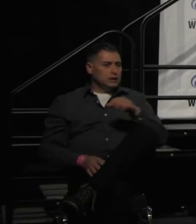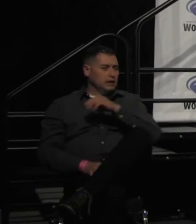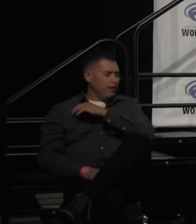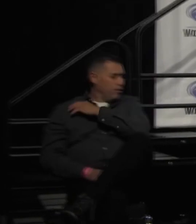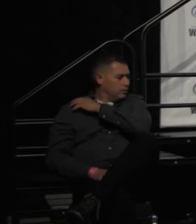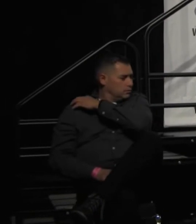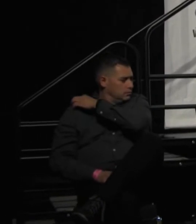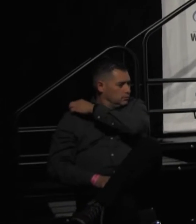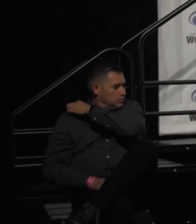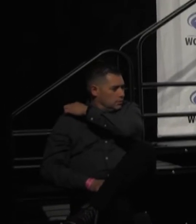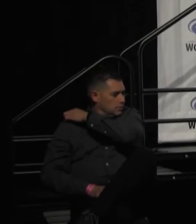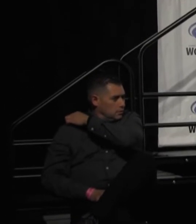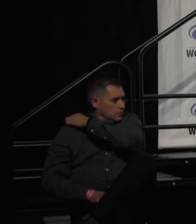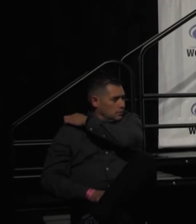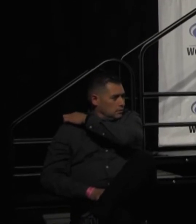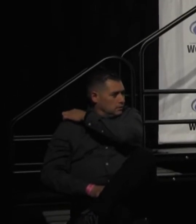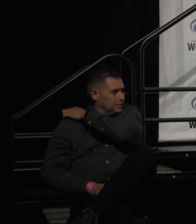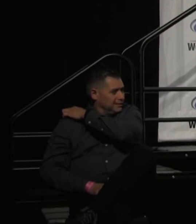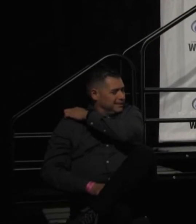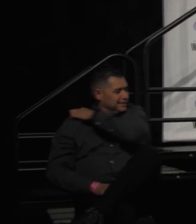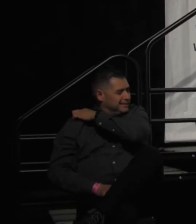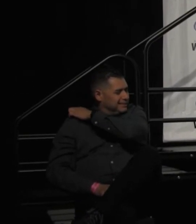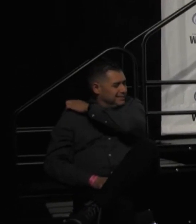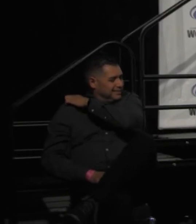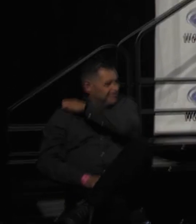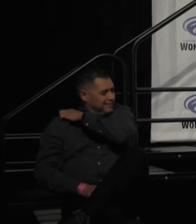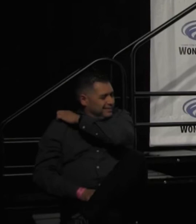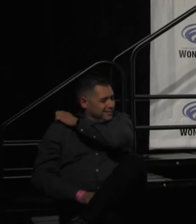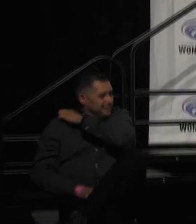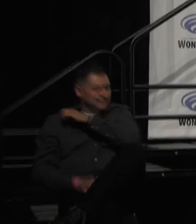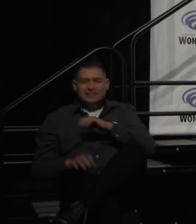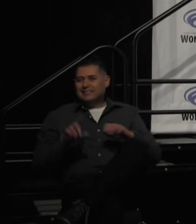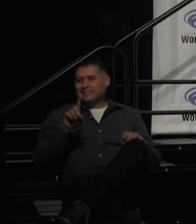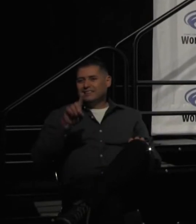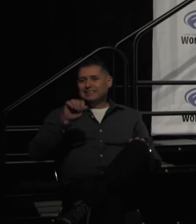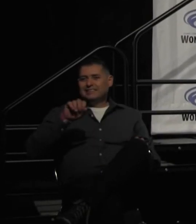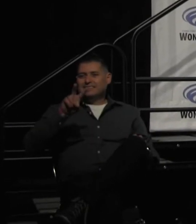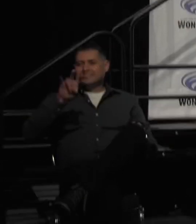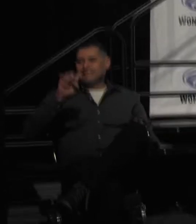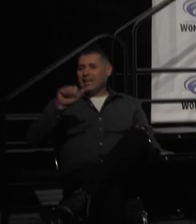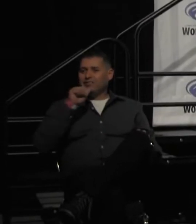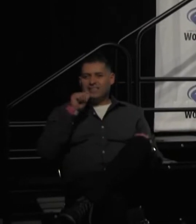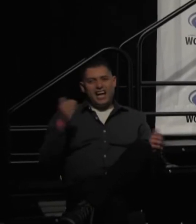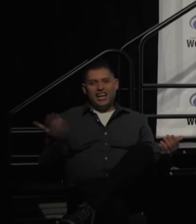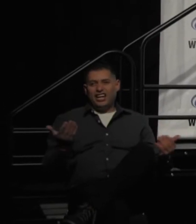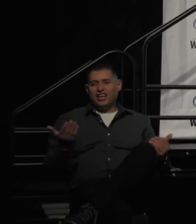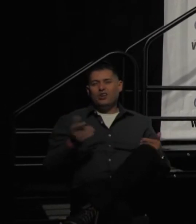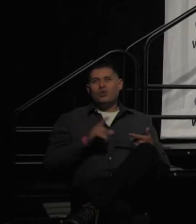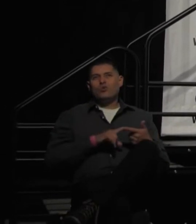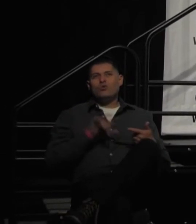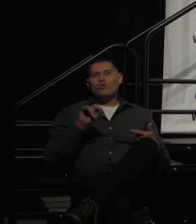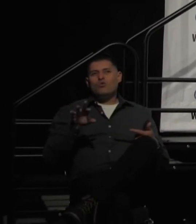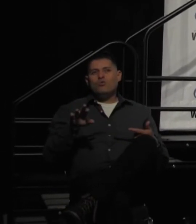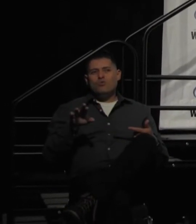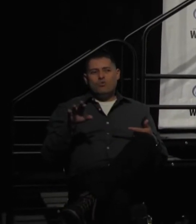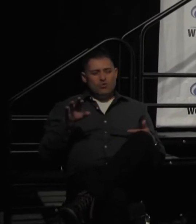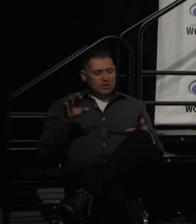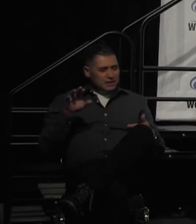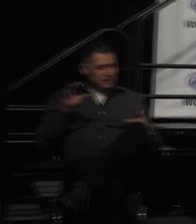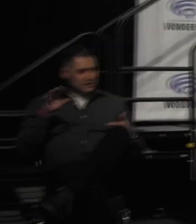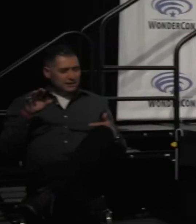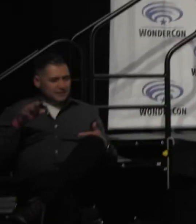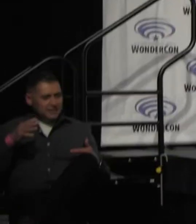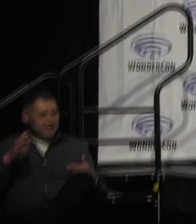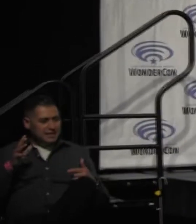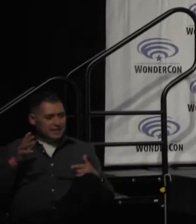What's our most requested bit? Dave's not here? Dave's not here. Or Santa Claus. I like Santa Claus